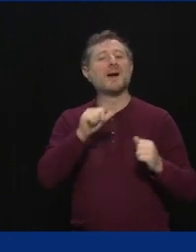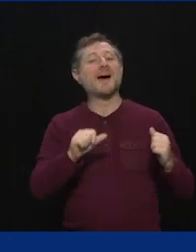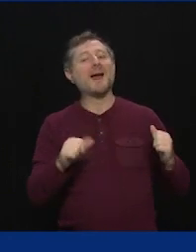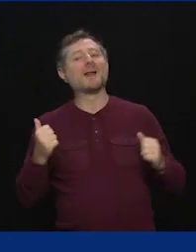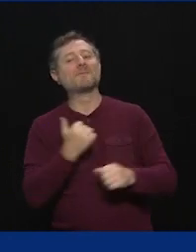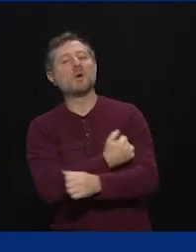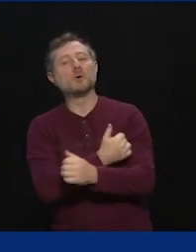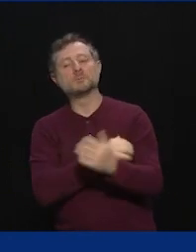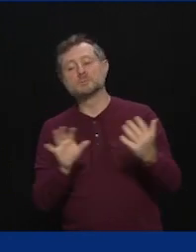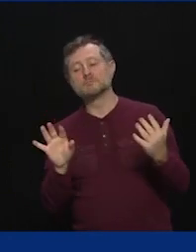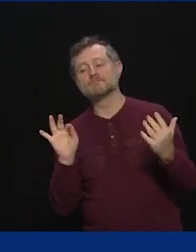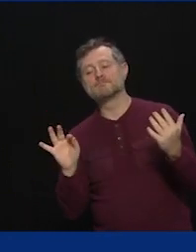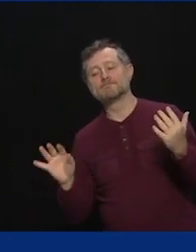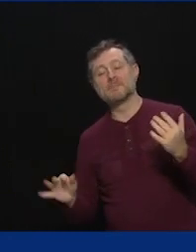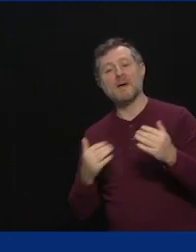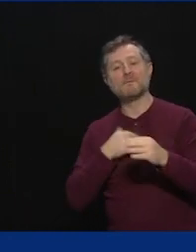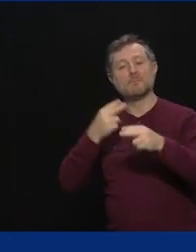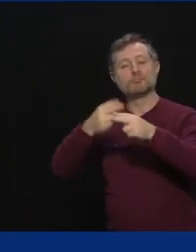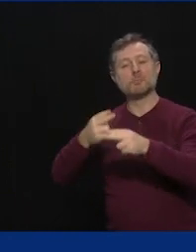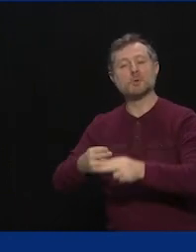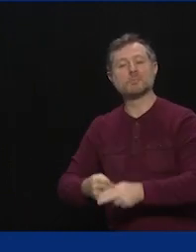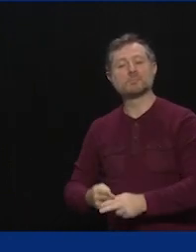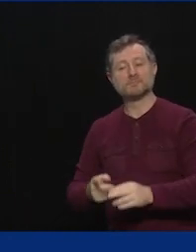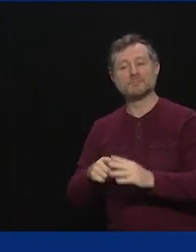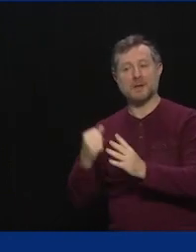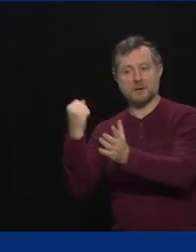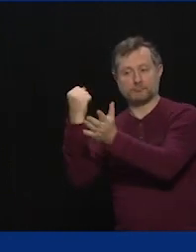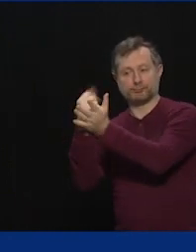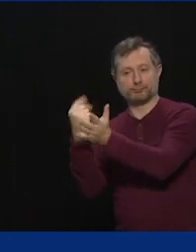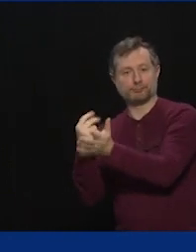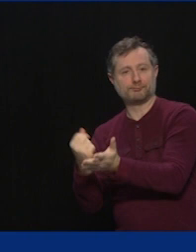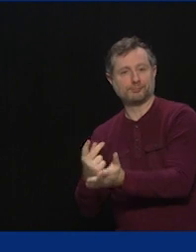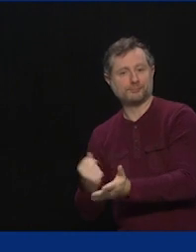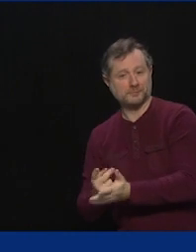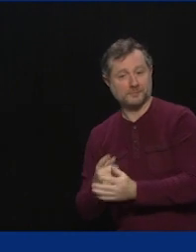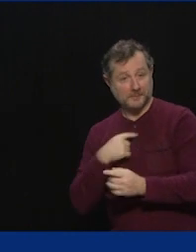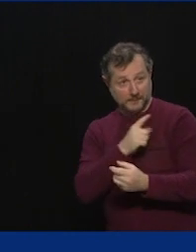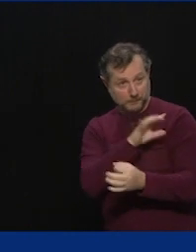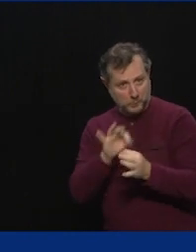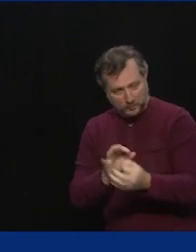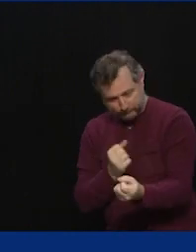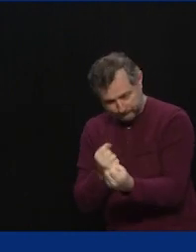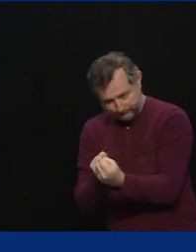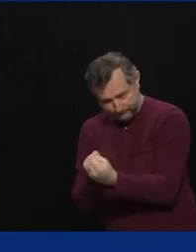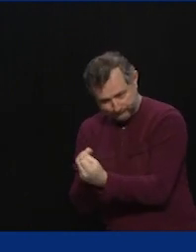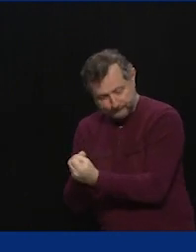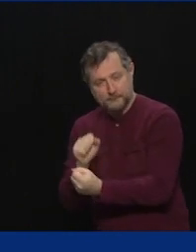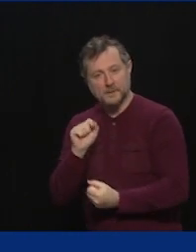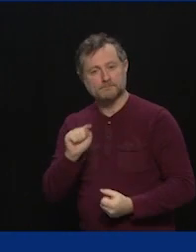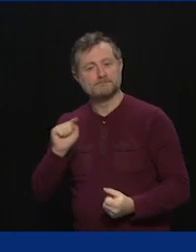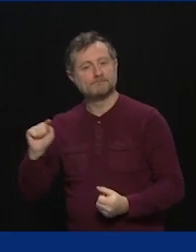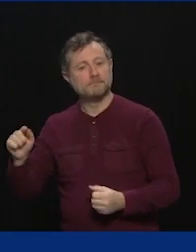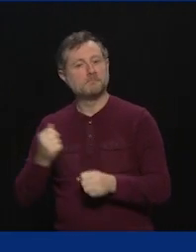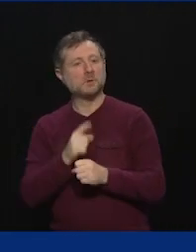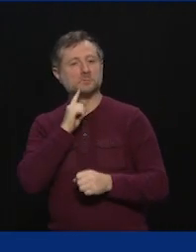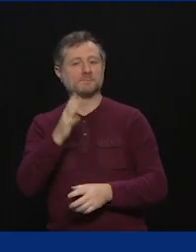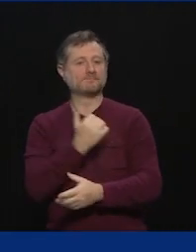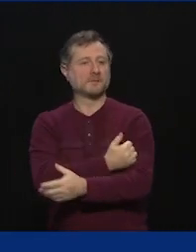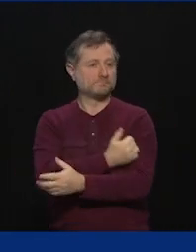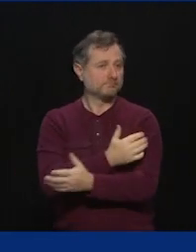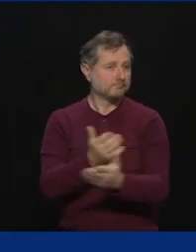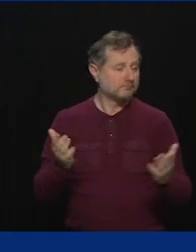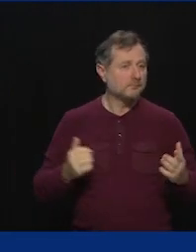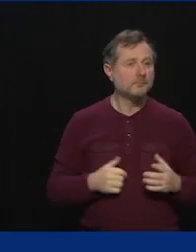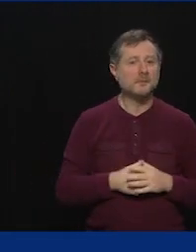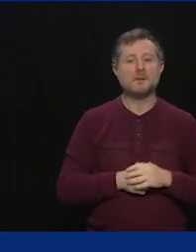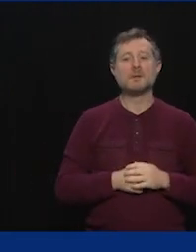vaccine brands are approved soon so we can get people the fortification that they need to have. So that's what we're concerned